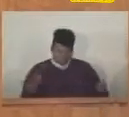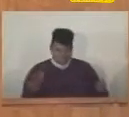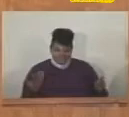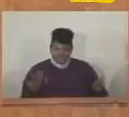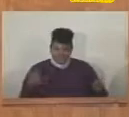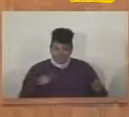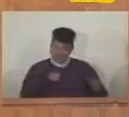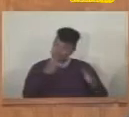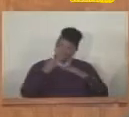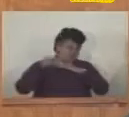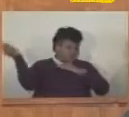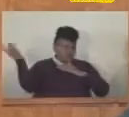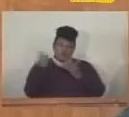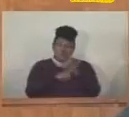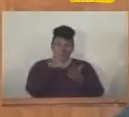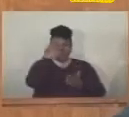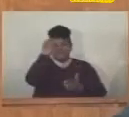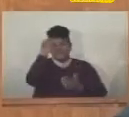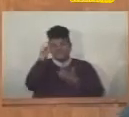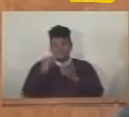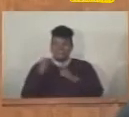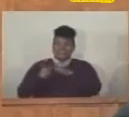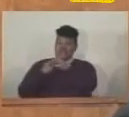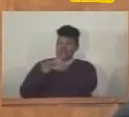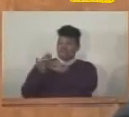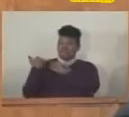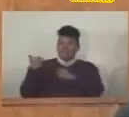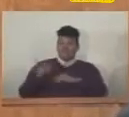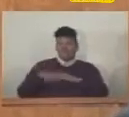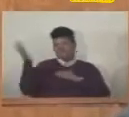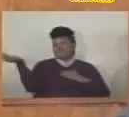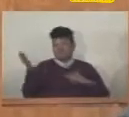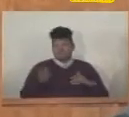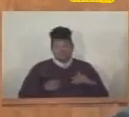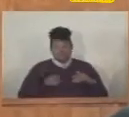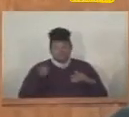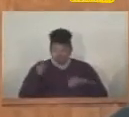We surpassed it. Wasn't you